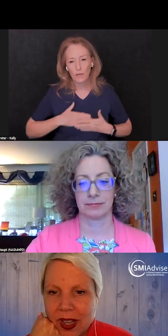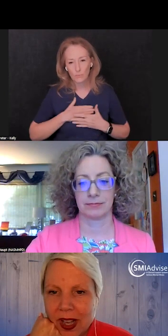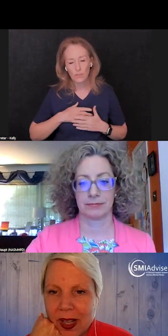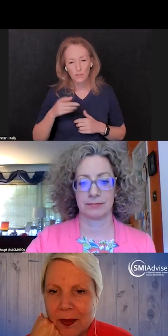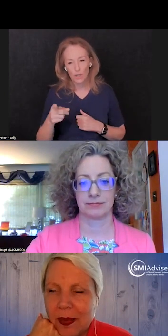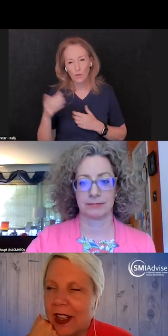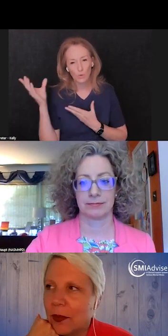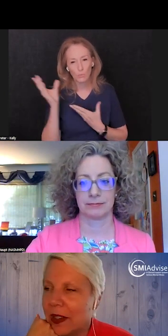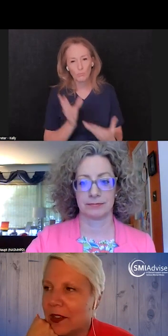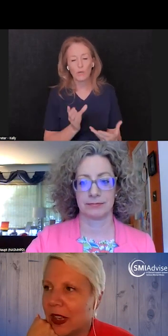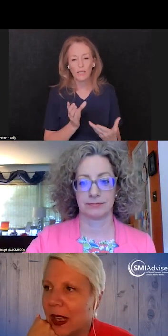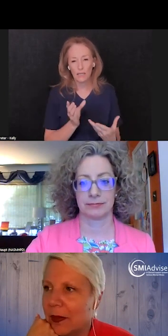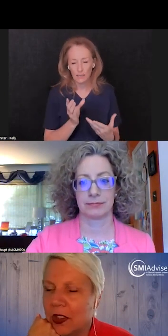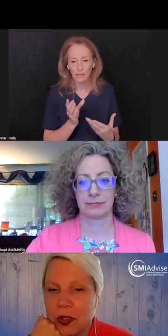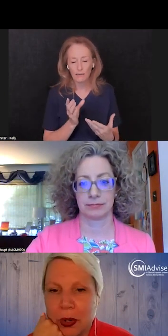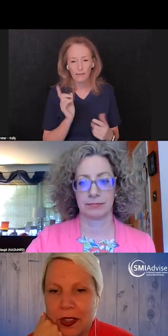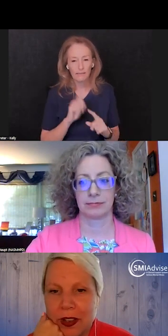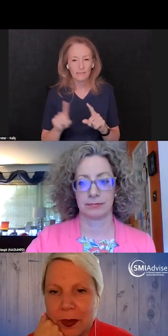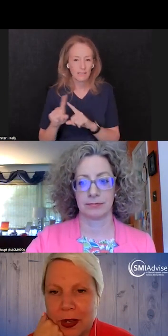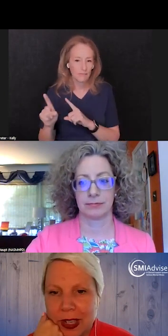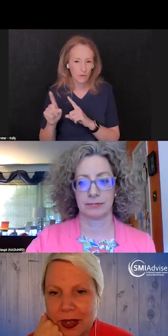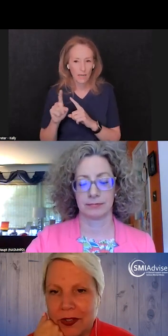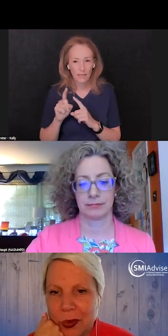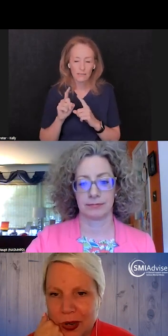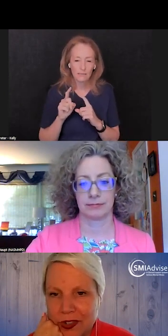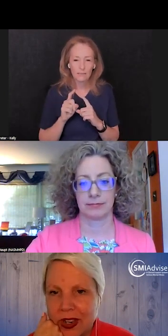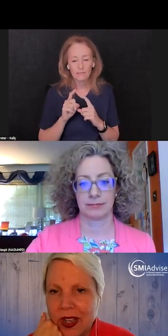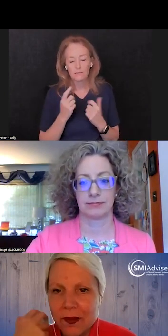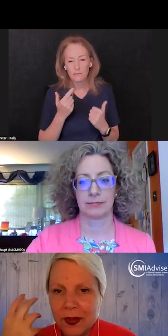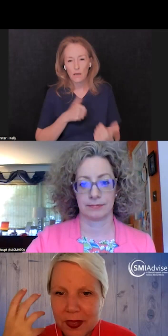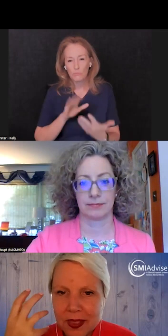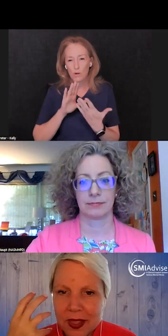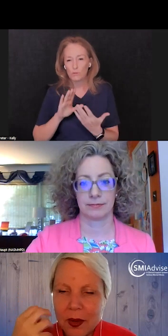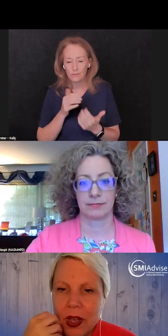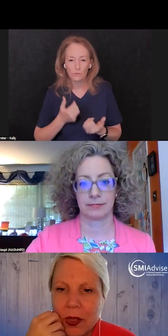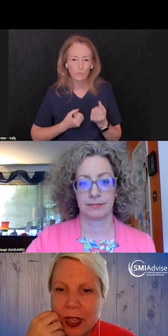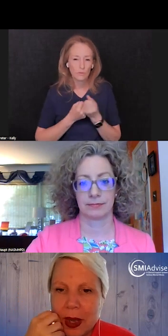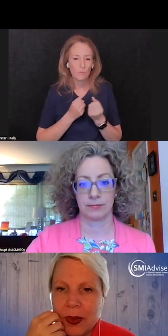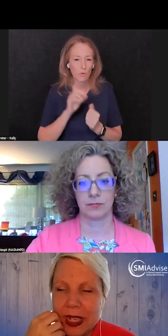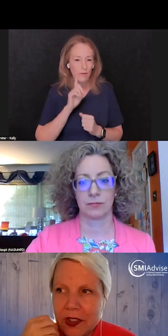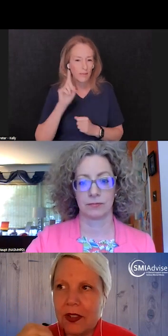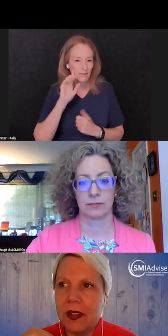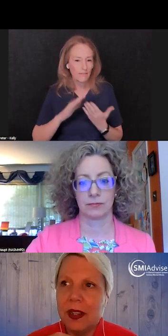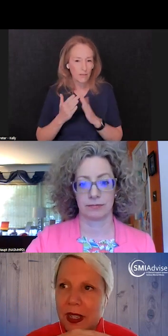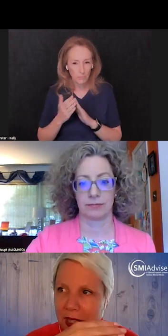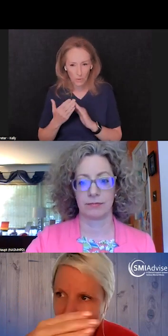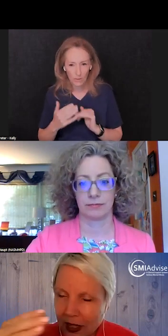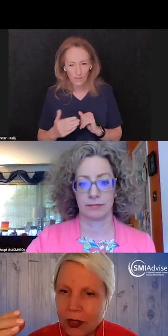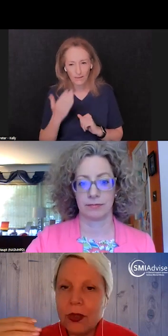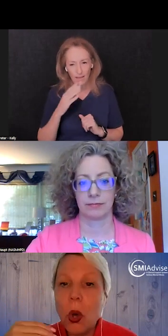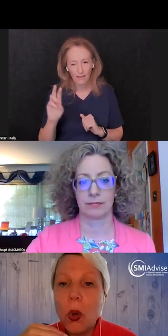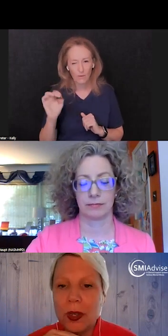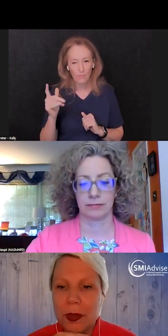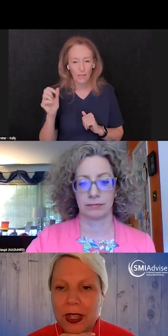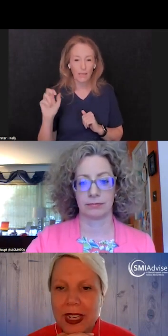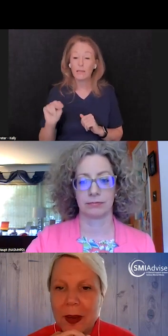forward aspects to support the deaf community, because of course, we all think about we need to